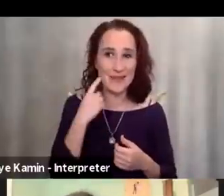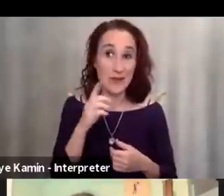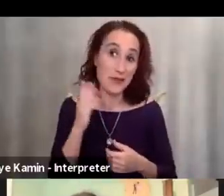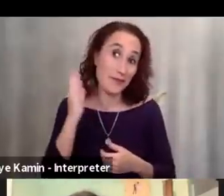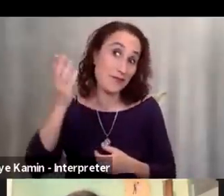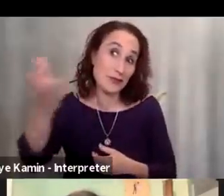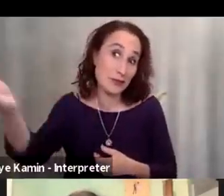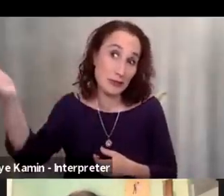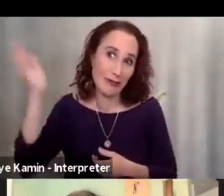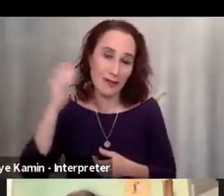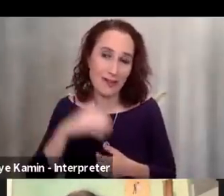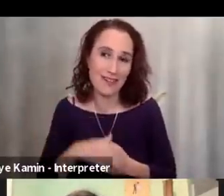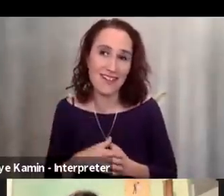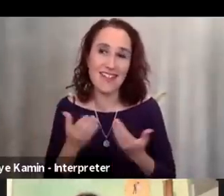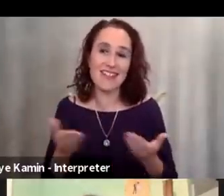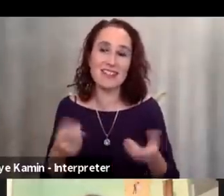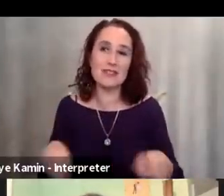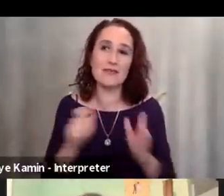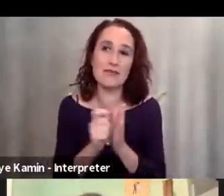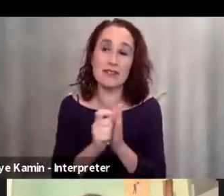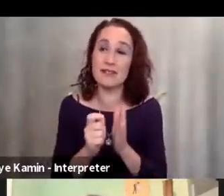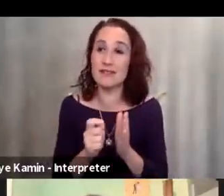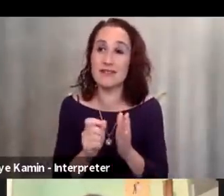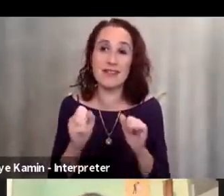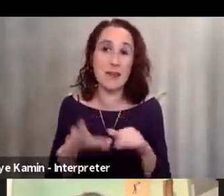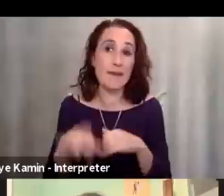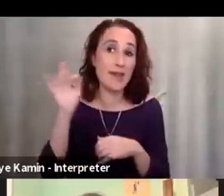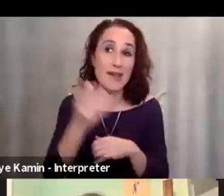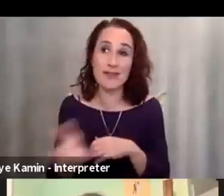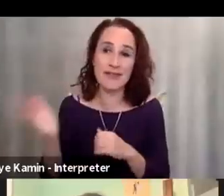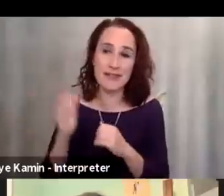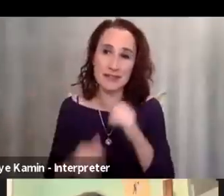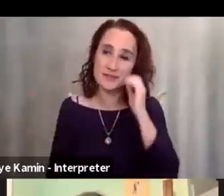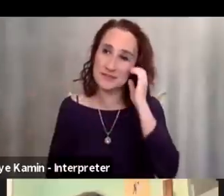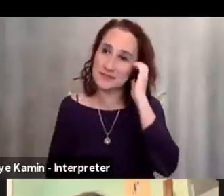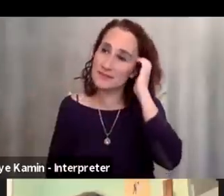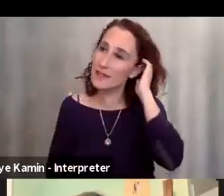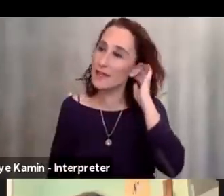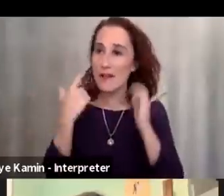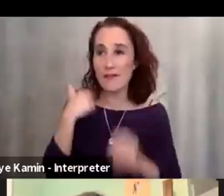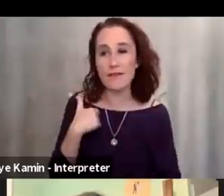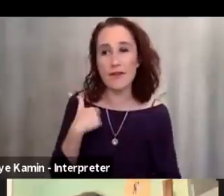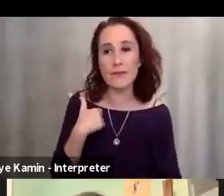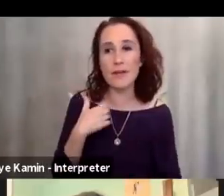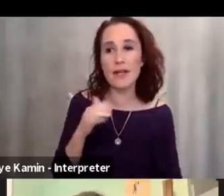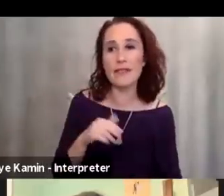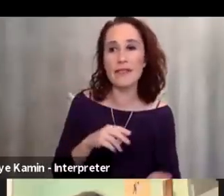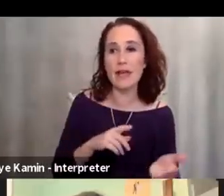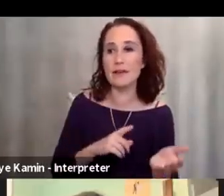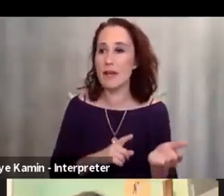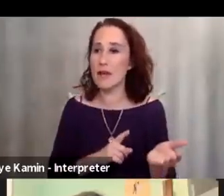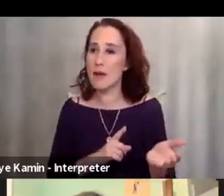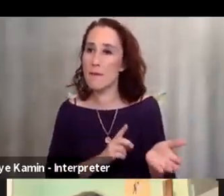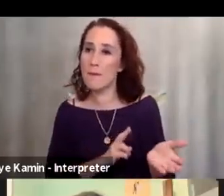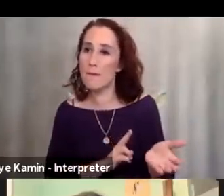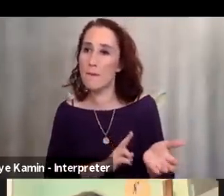future, these things that you've written are available to be found. And so for me, that pulse check has come